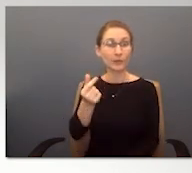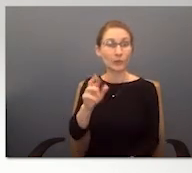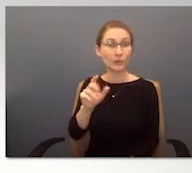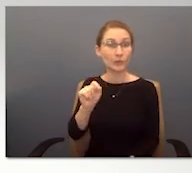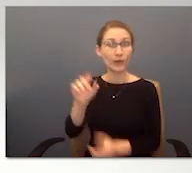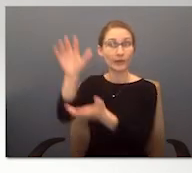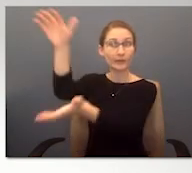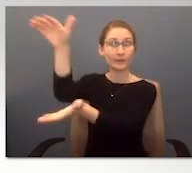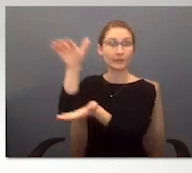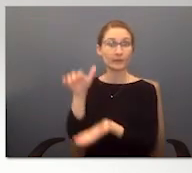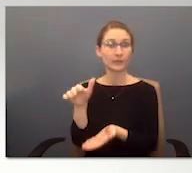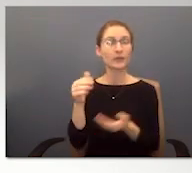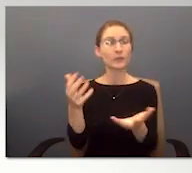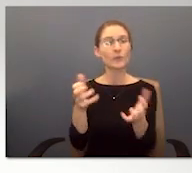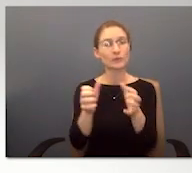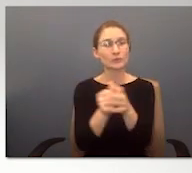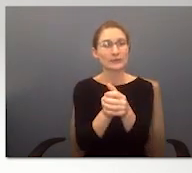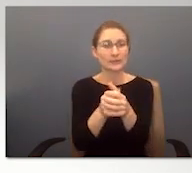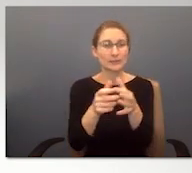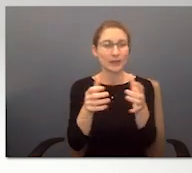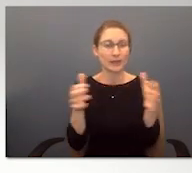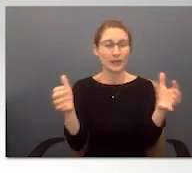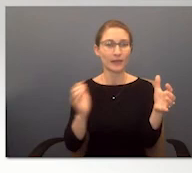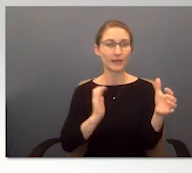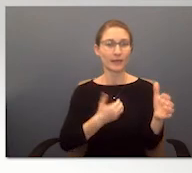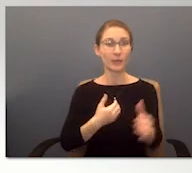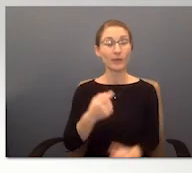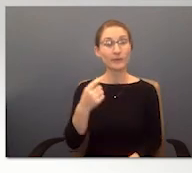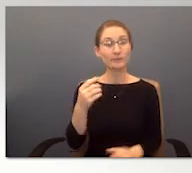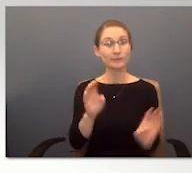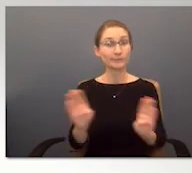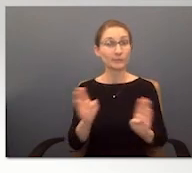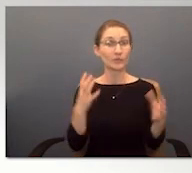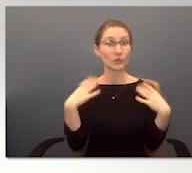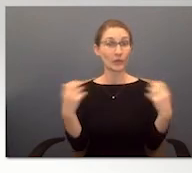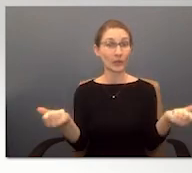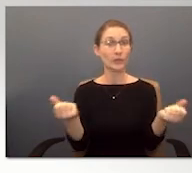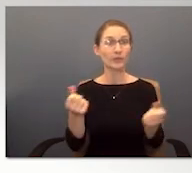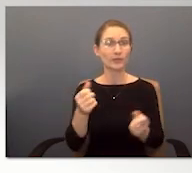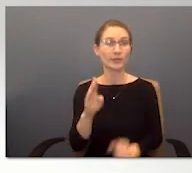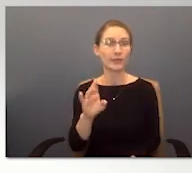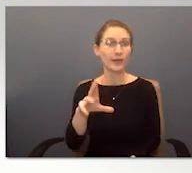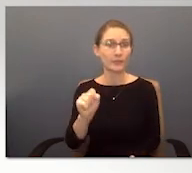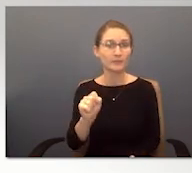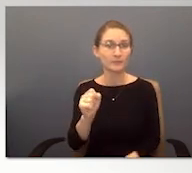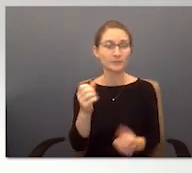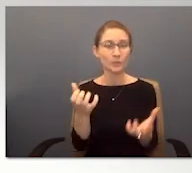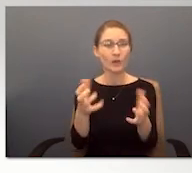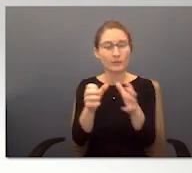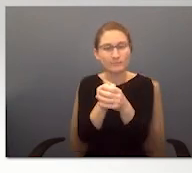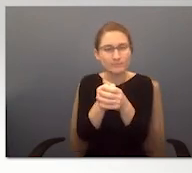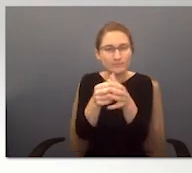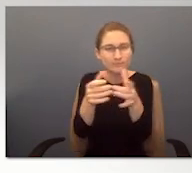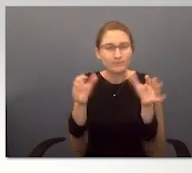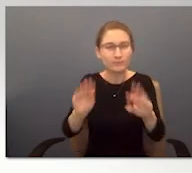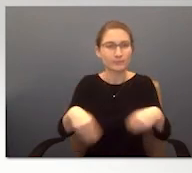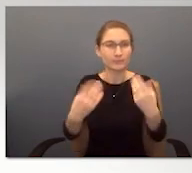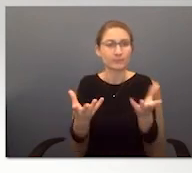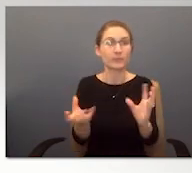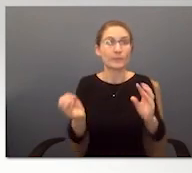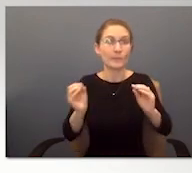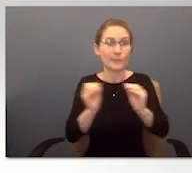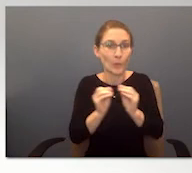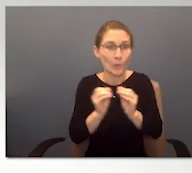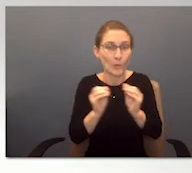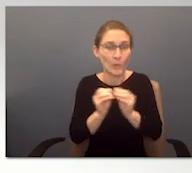year to expand our statewide mental health hubs to those key areas, and really